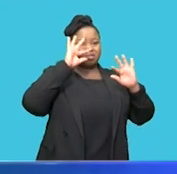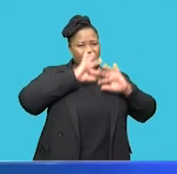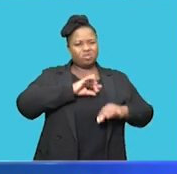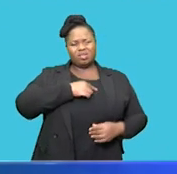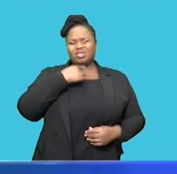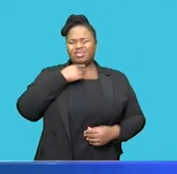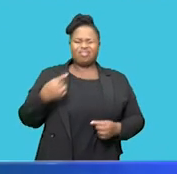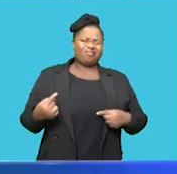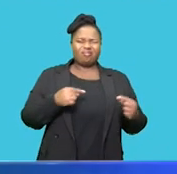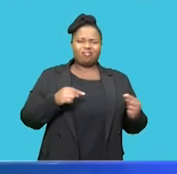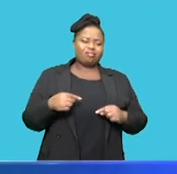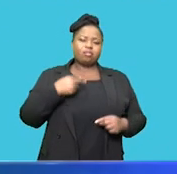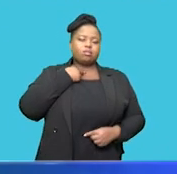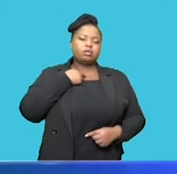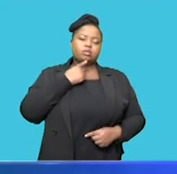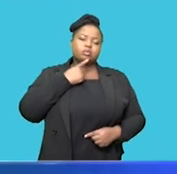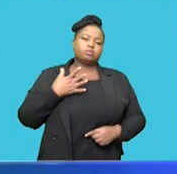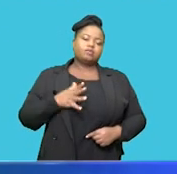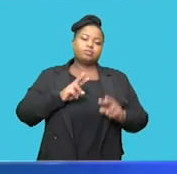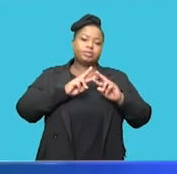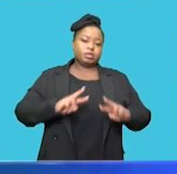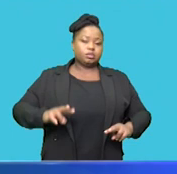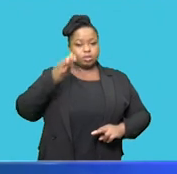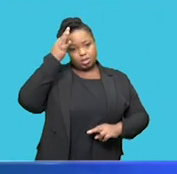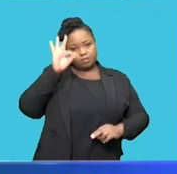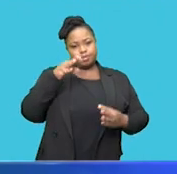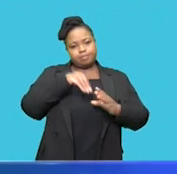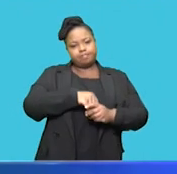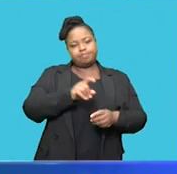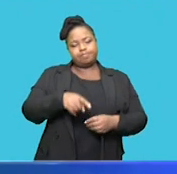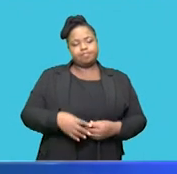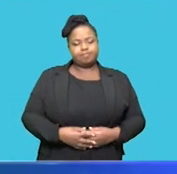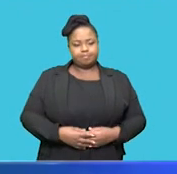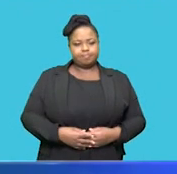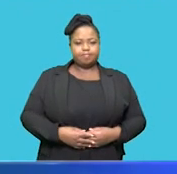kwalo ngqubuzana banxusa ukuthula basebethi nohulumeni bacela engenelele.